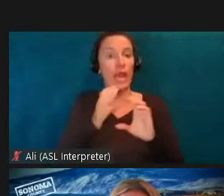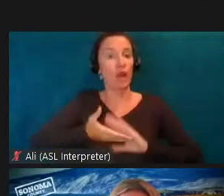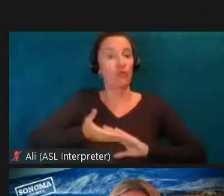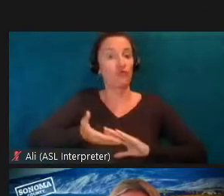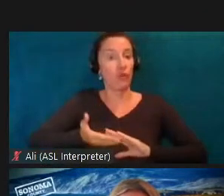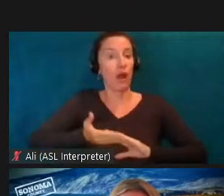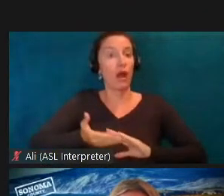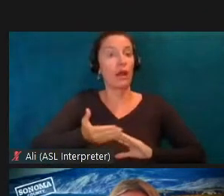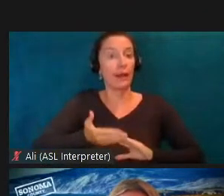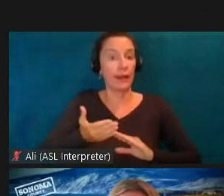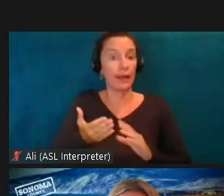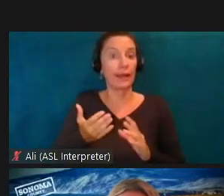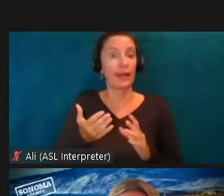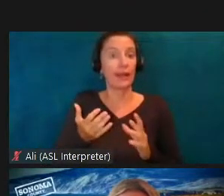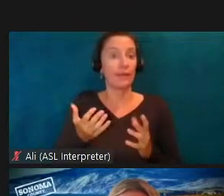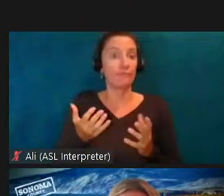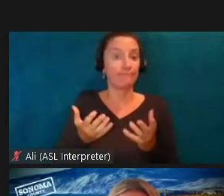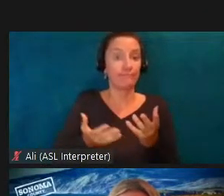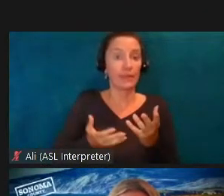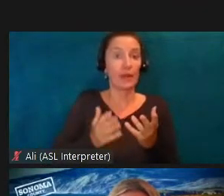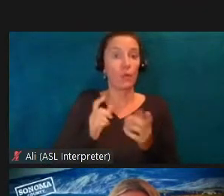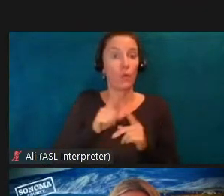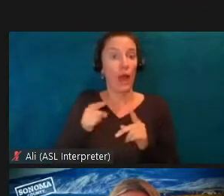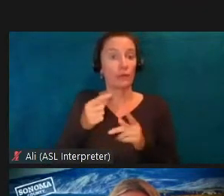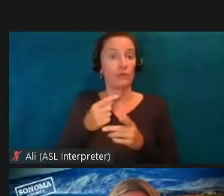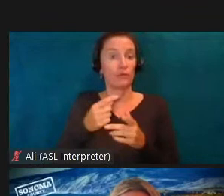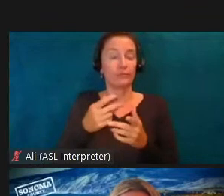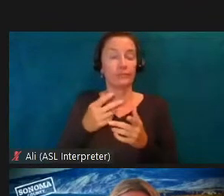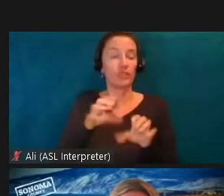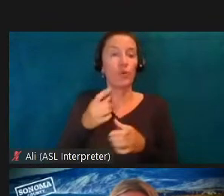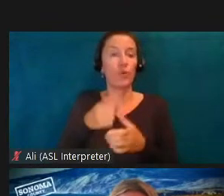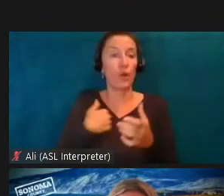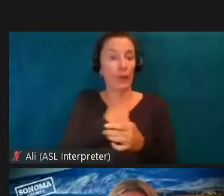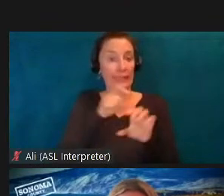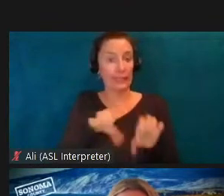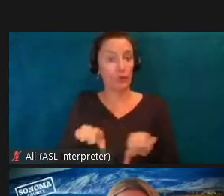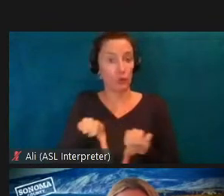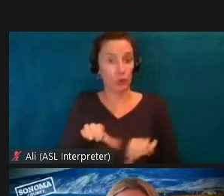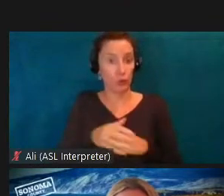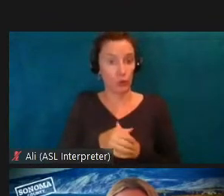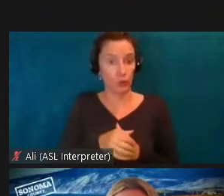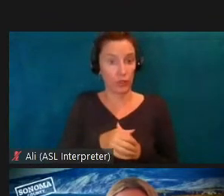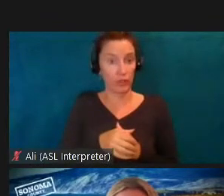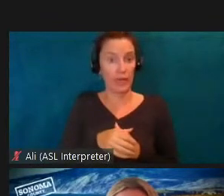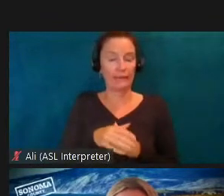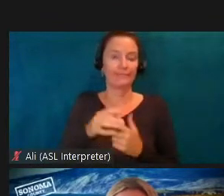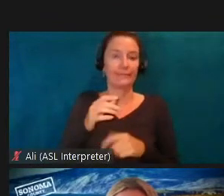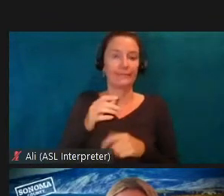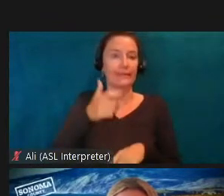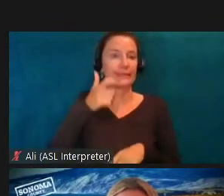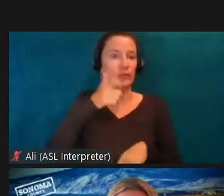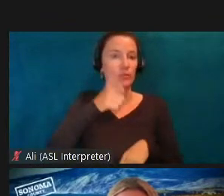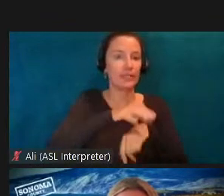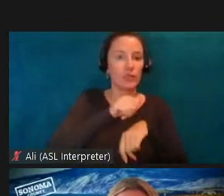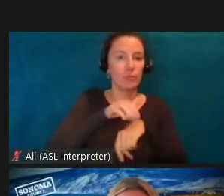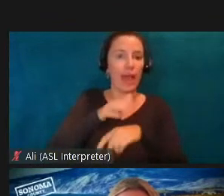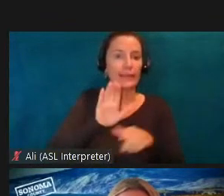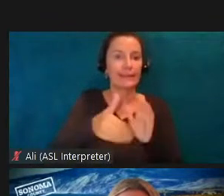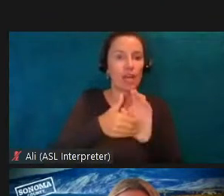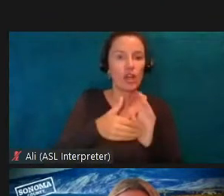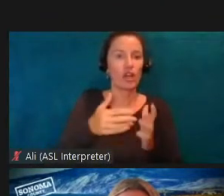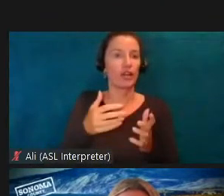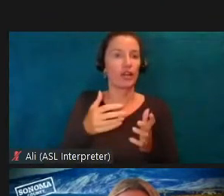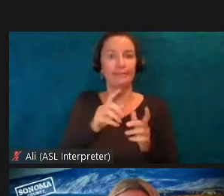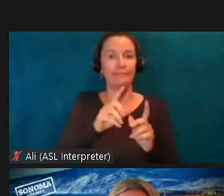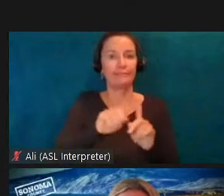in the field and be able to communicate with our adjoining resources and the dispatch centers that were overall driving